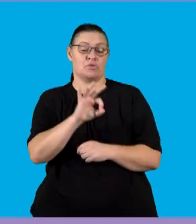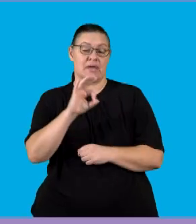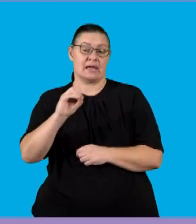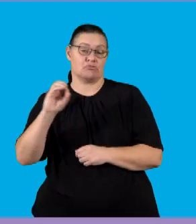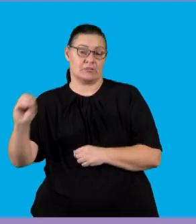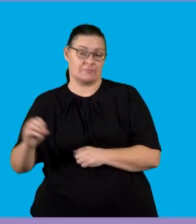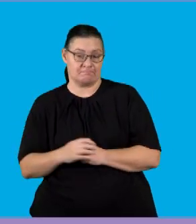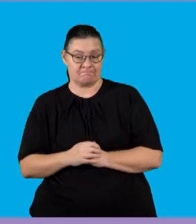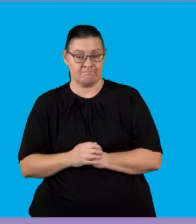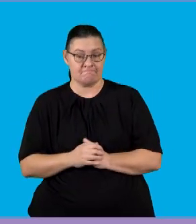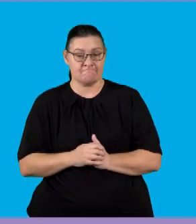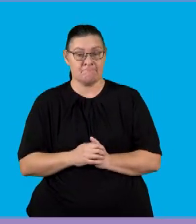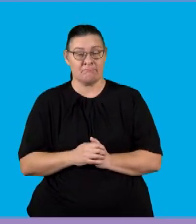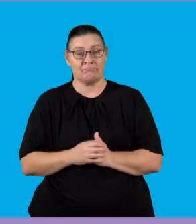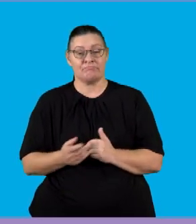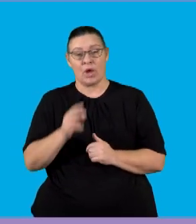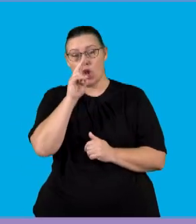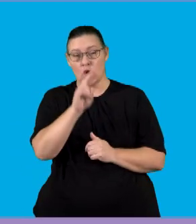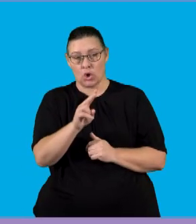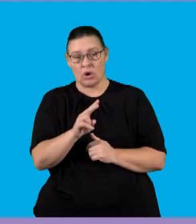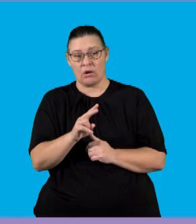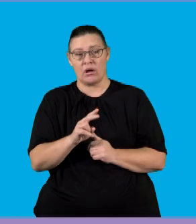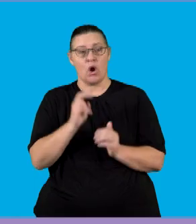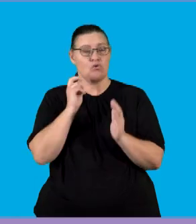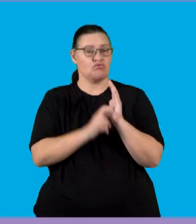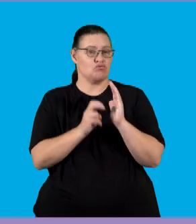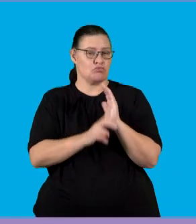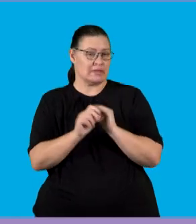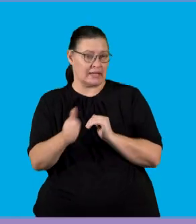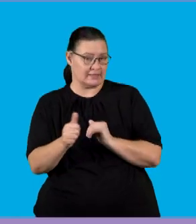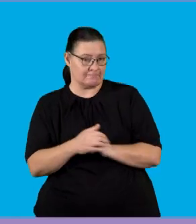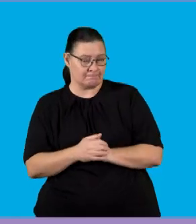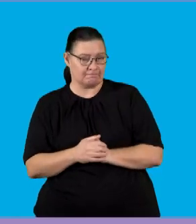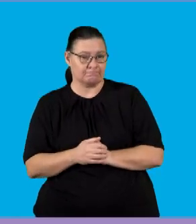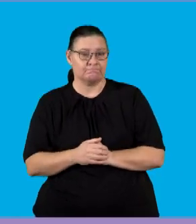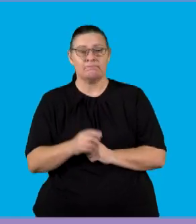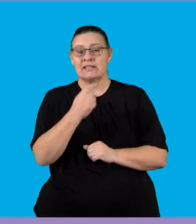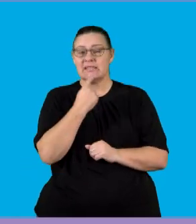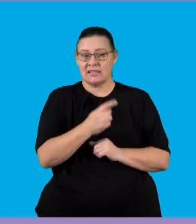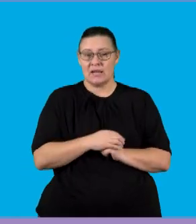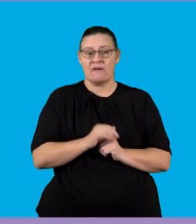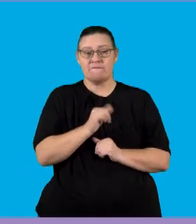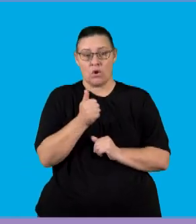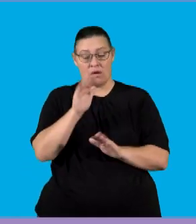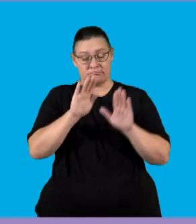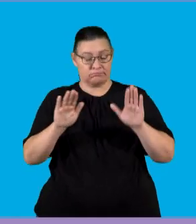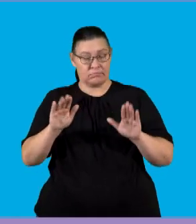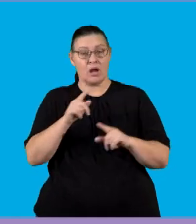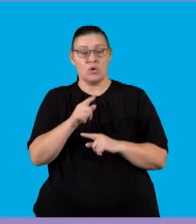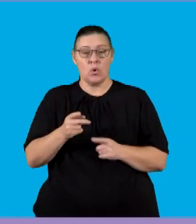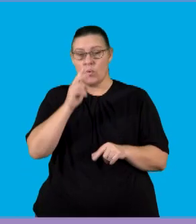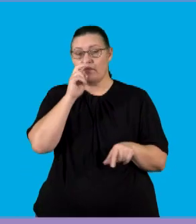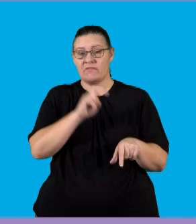us 300. Let's look at the next question. The next question says, in the following numeric